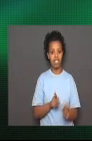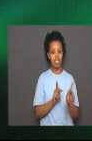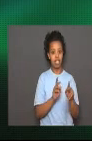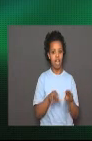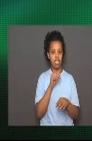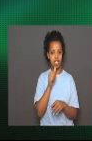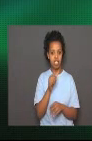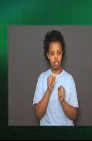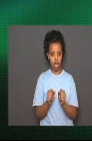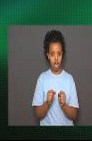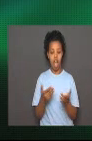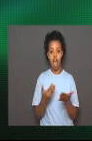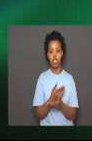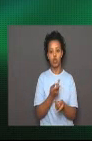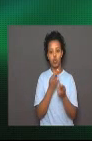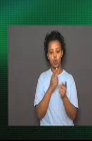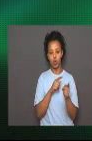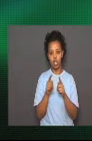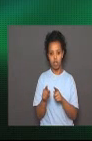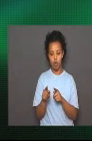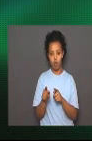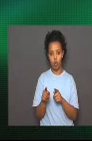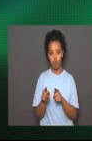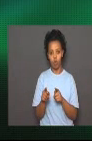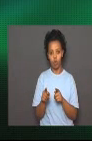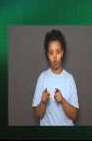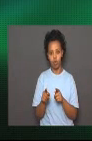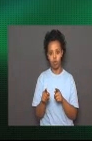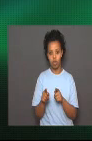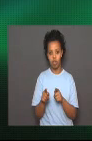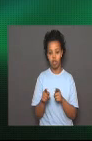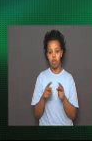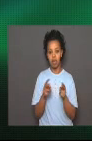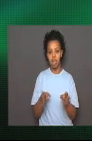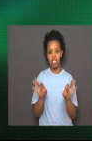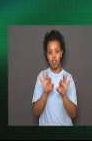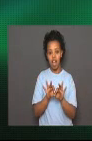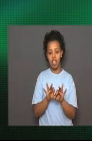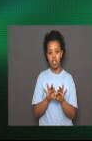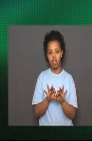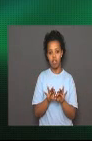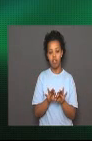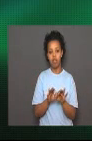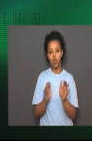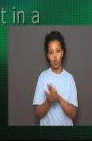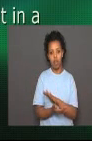the new protein may or may not be significantly different from the